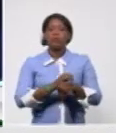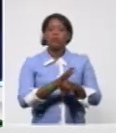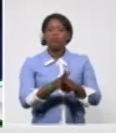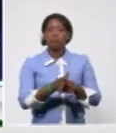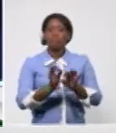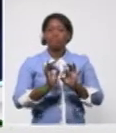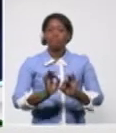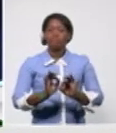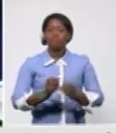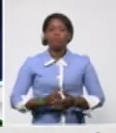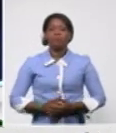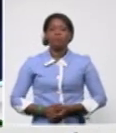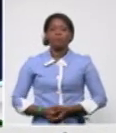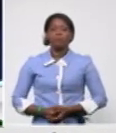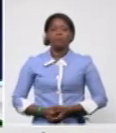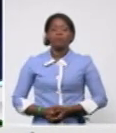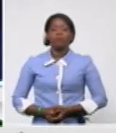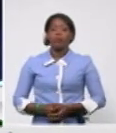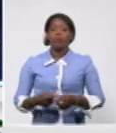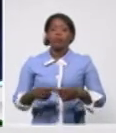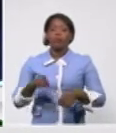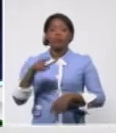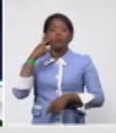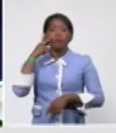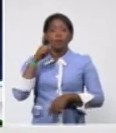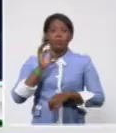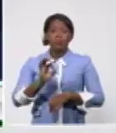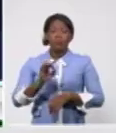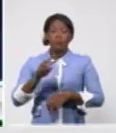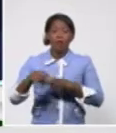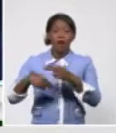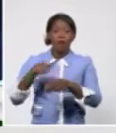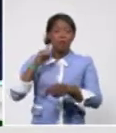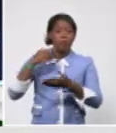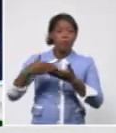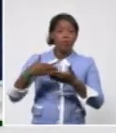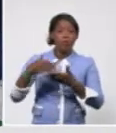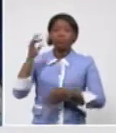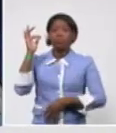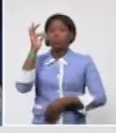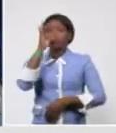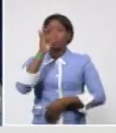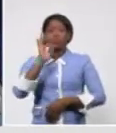61.4% of cases diagnosed in the last 15 days.